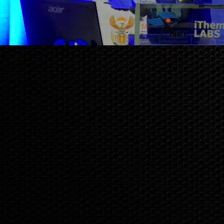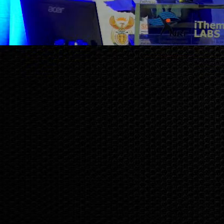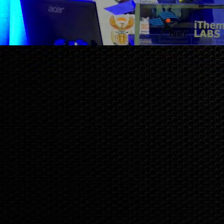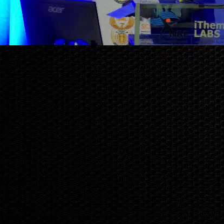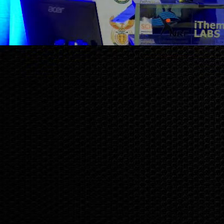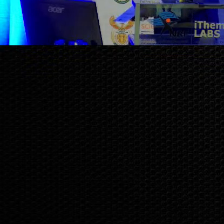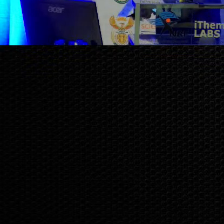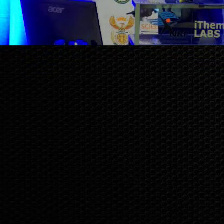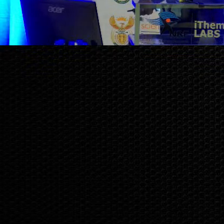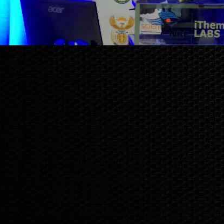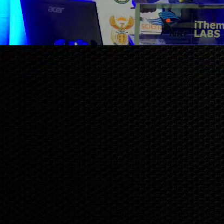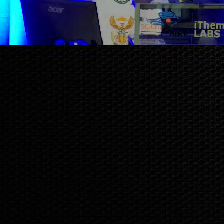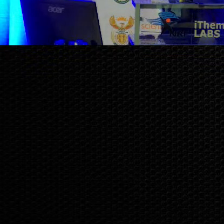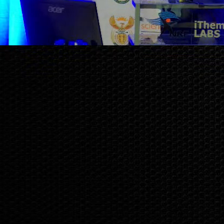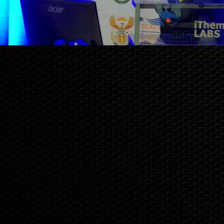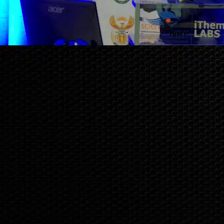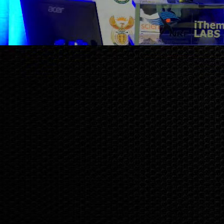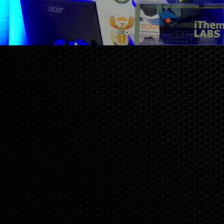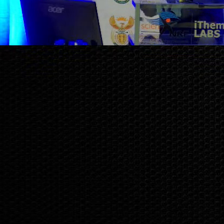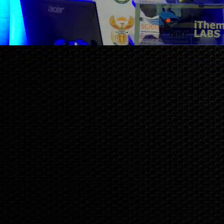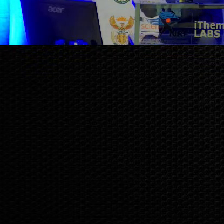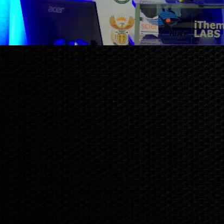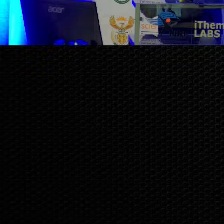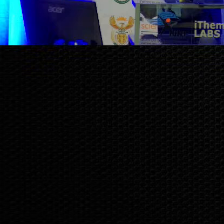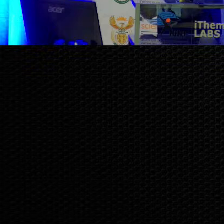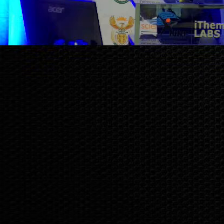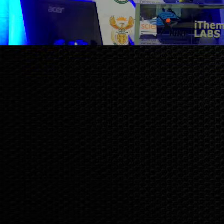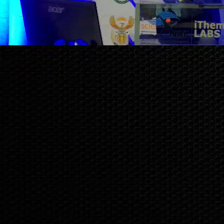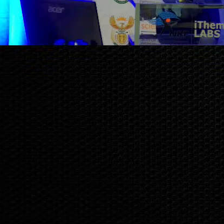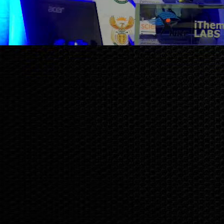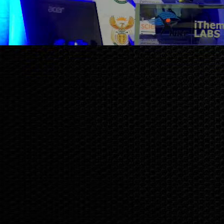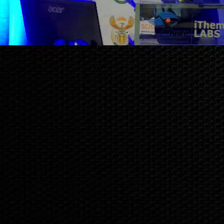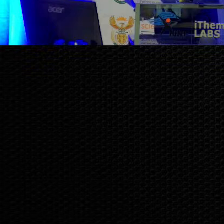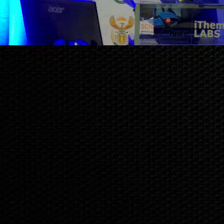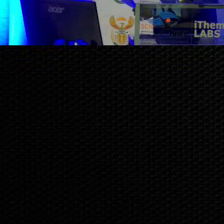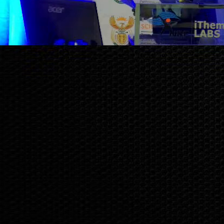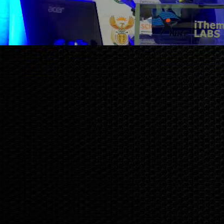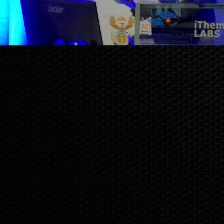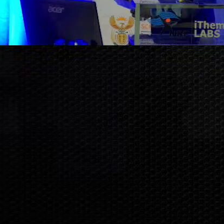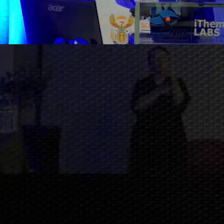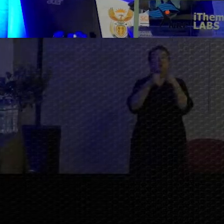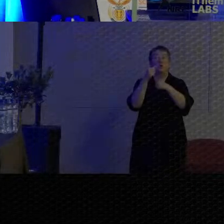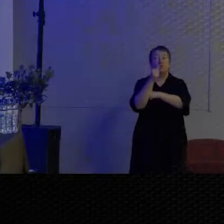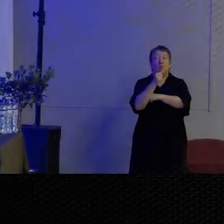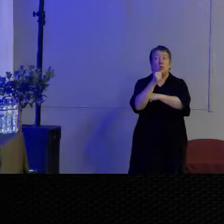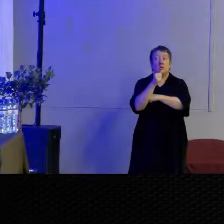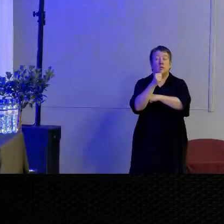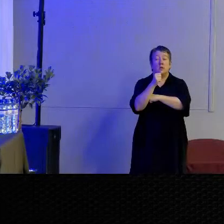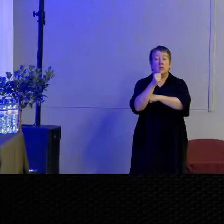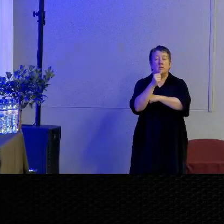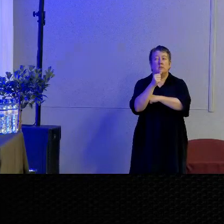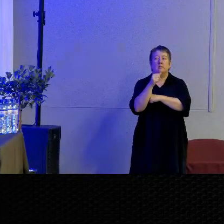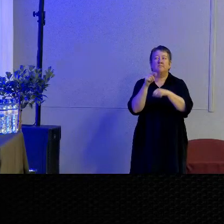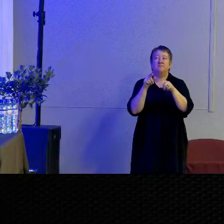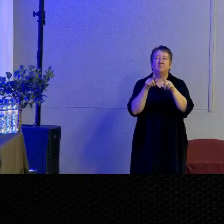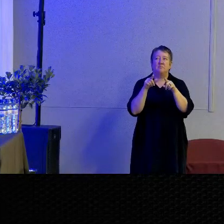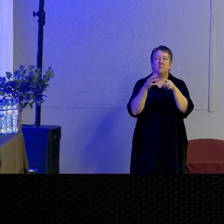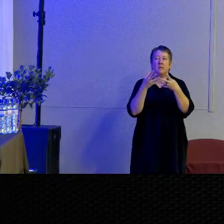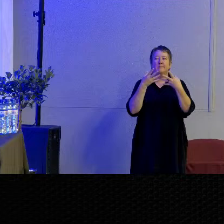program. And the structure at the launch was as it is, with the chair